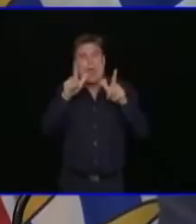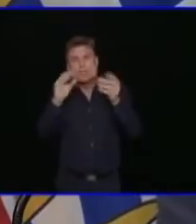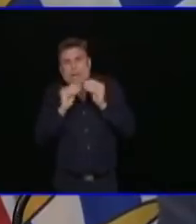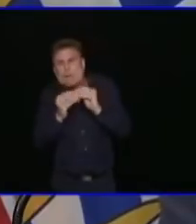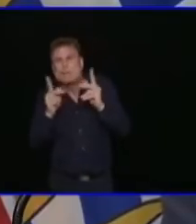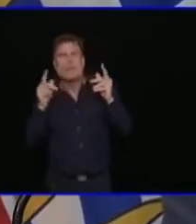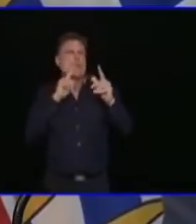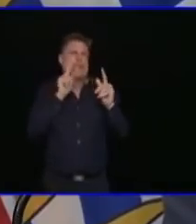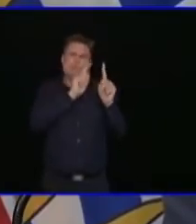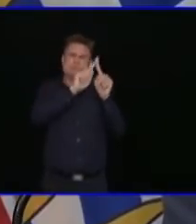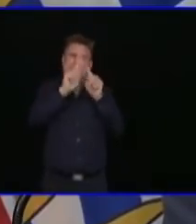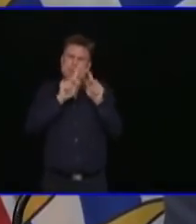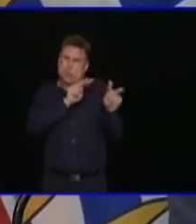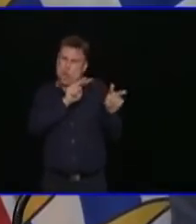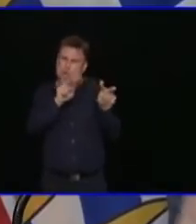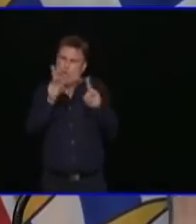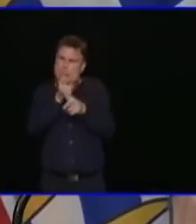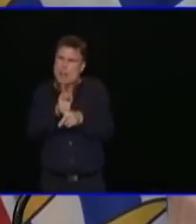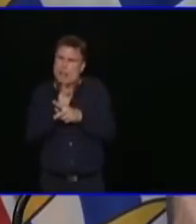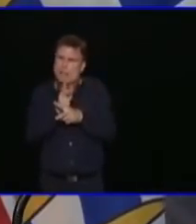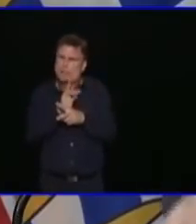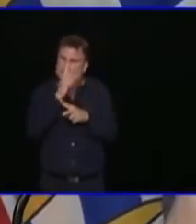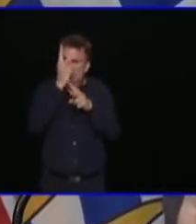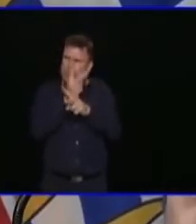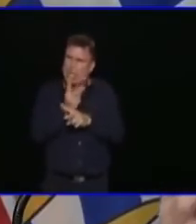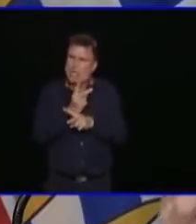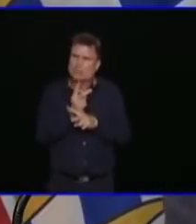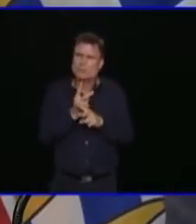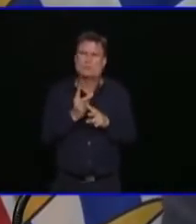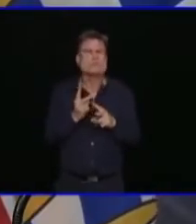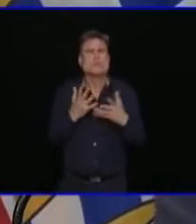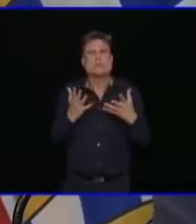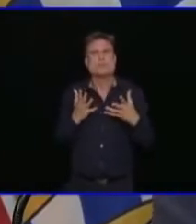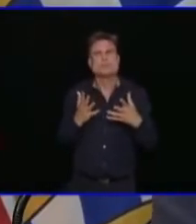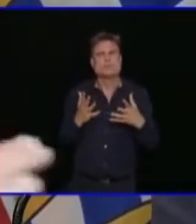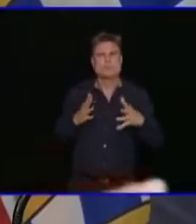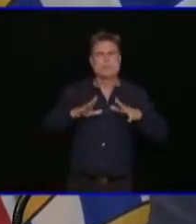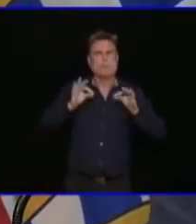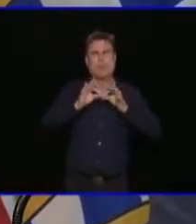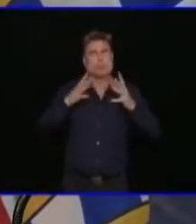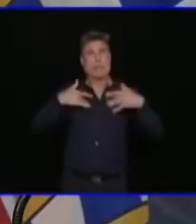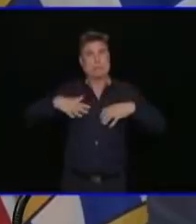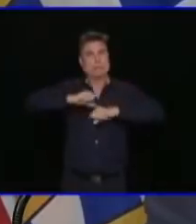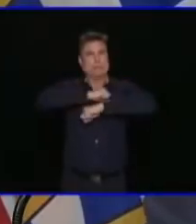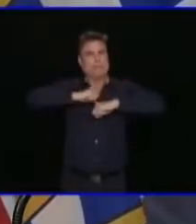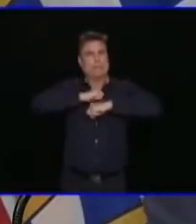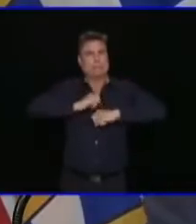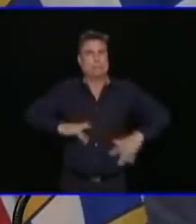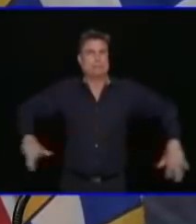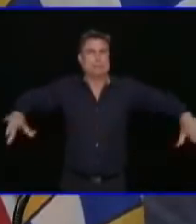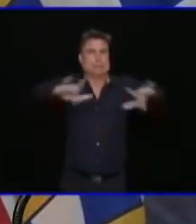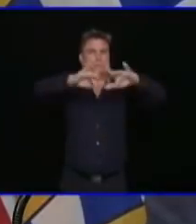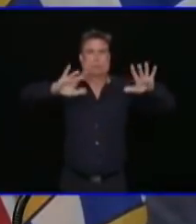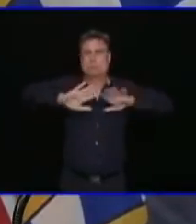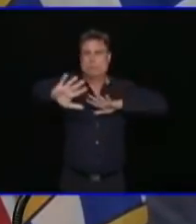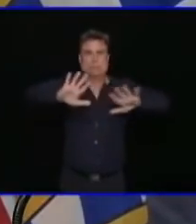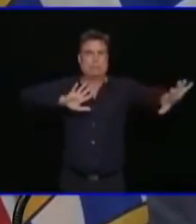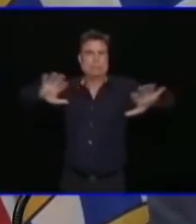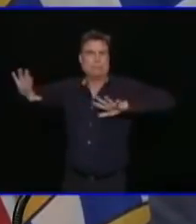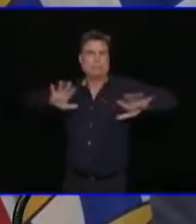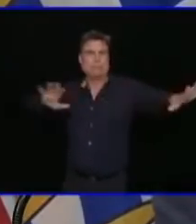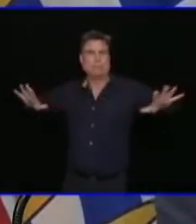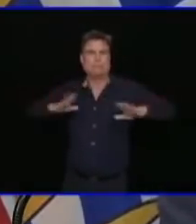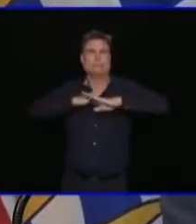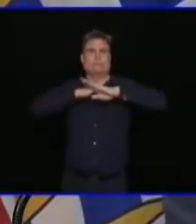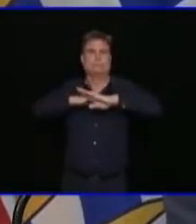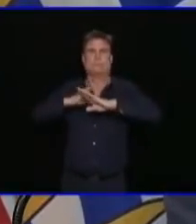increase responsibility of people to follow their COVID safety plans. And those are the things that we're looking at now. Do